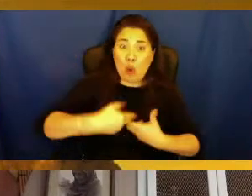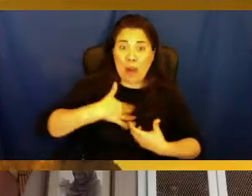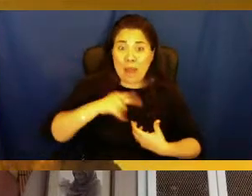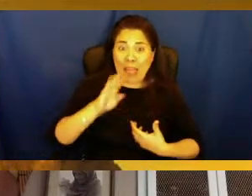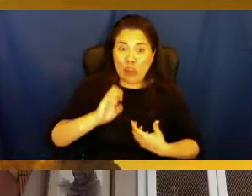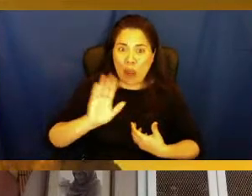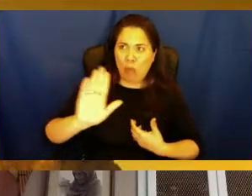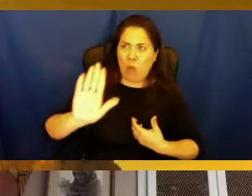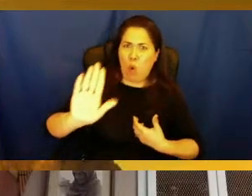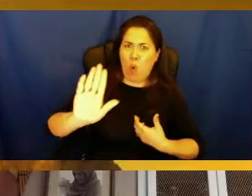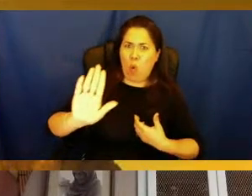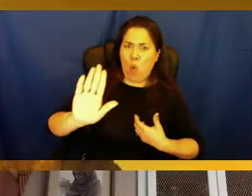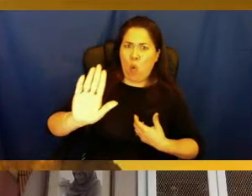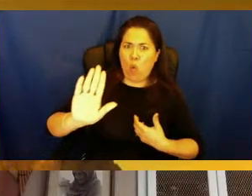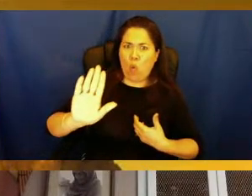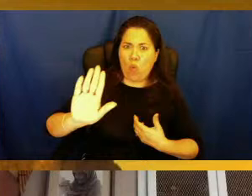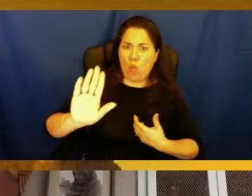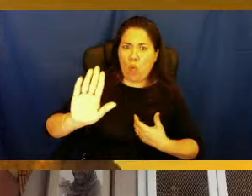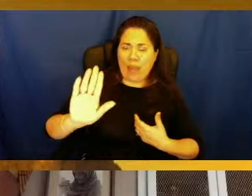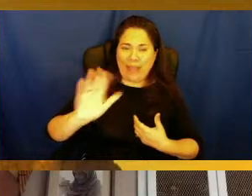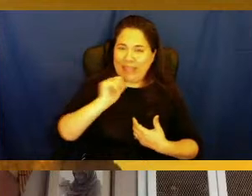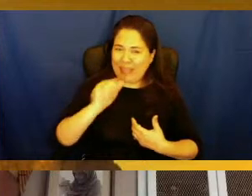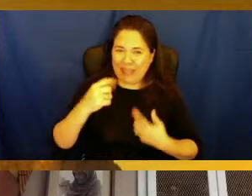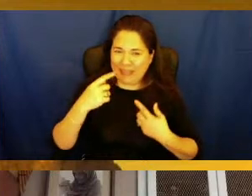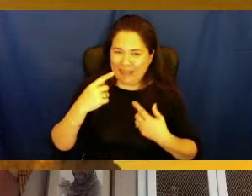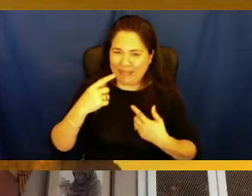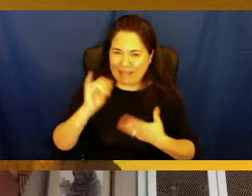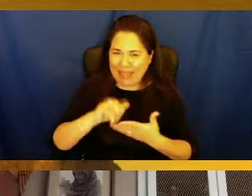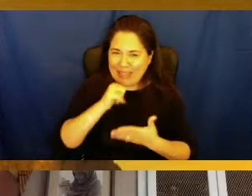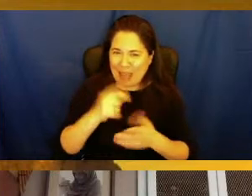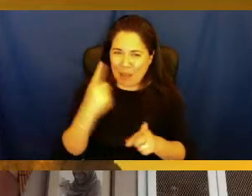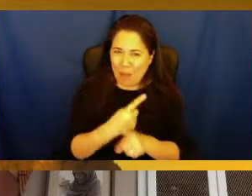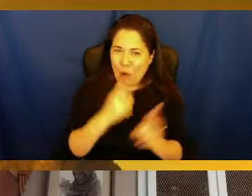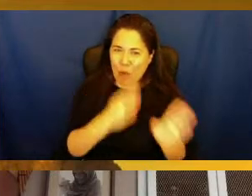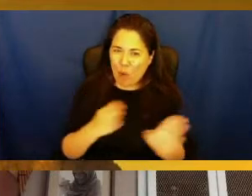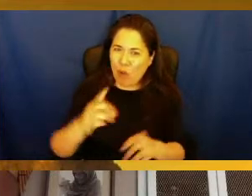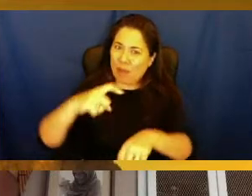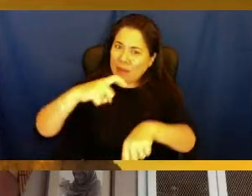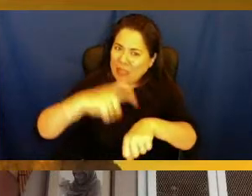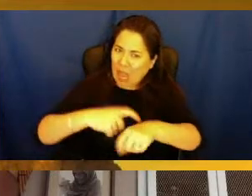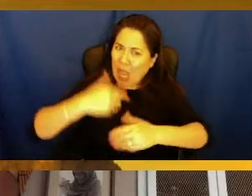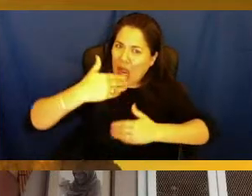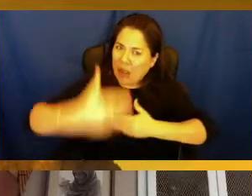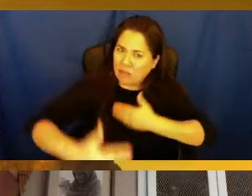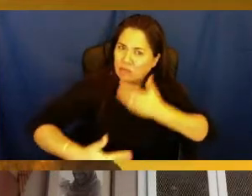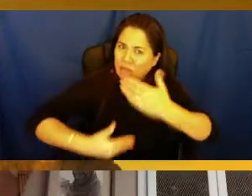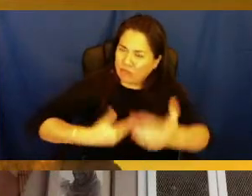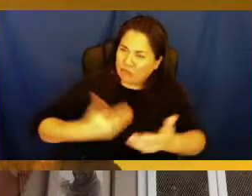it just, doesn't work that way. It takes time, you